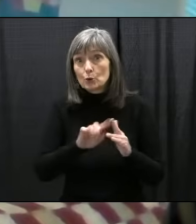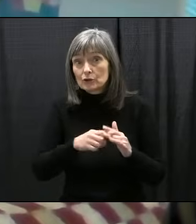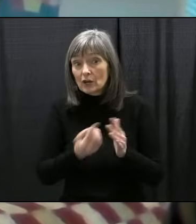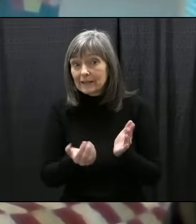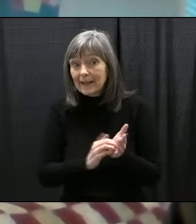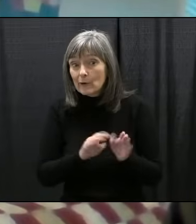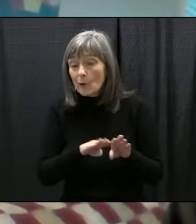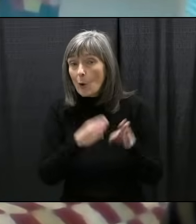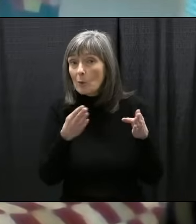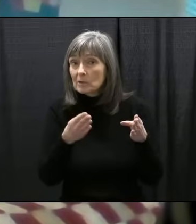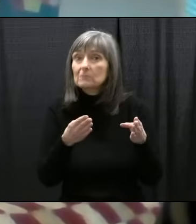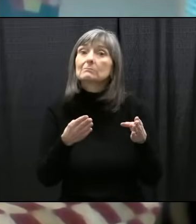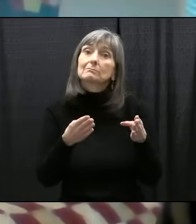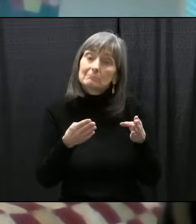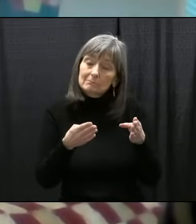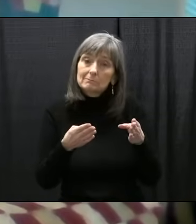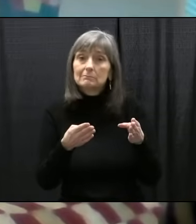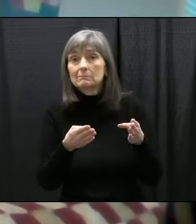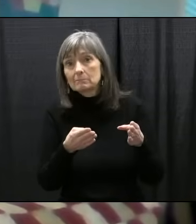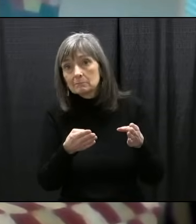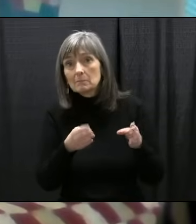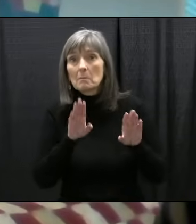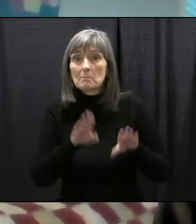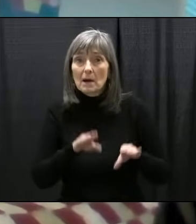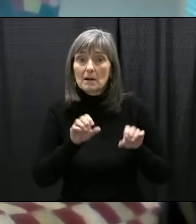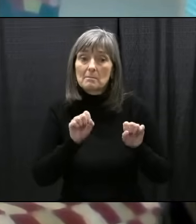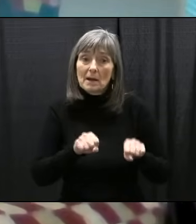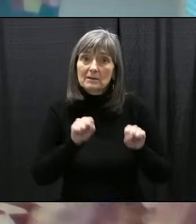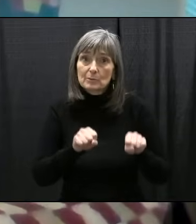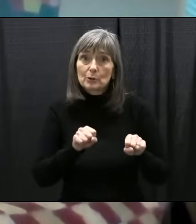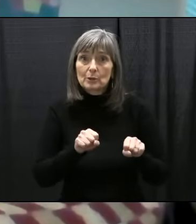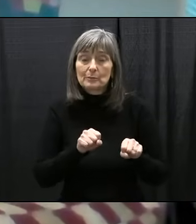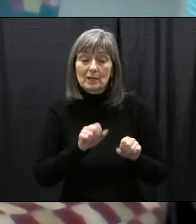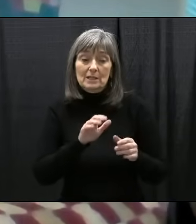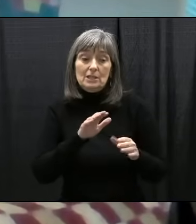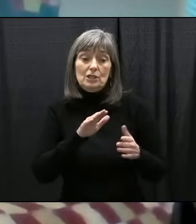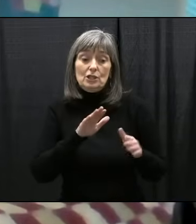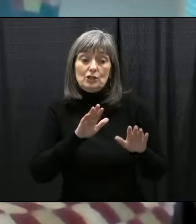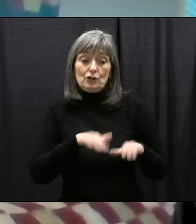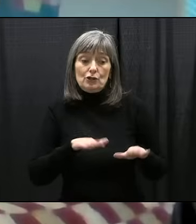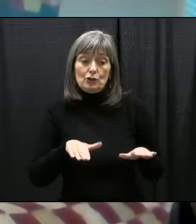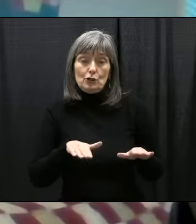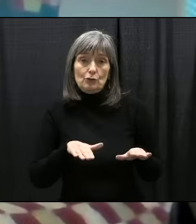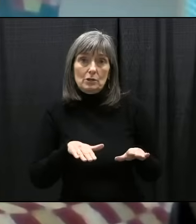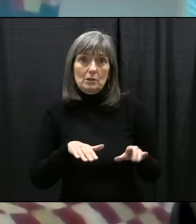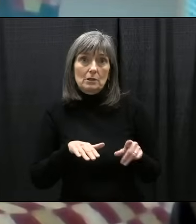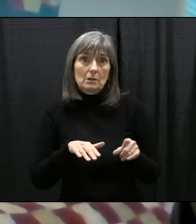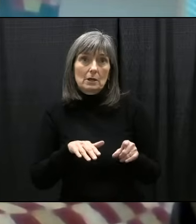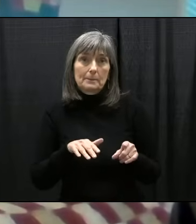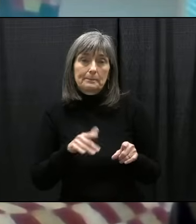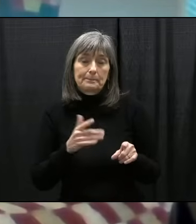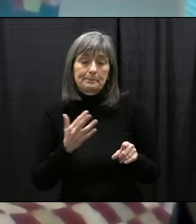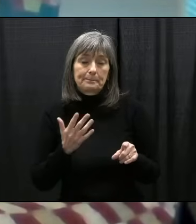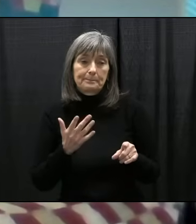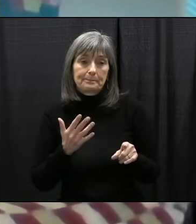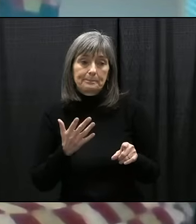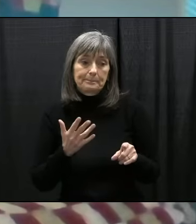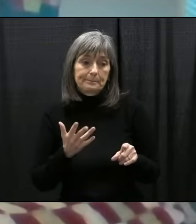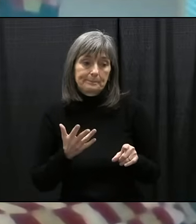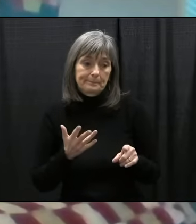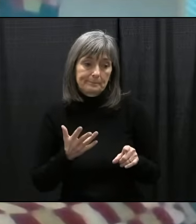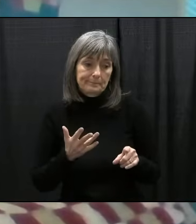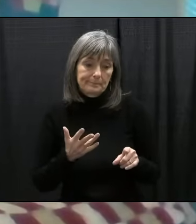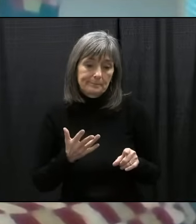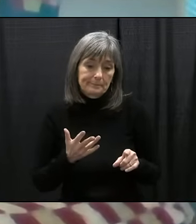again, with regard to children not in school, but for children